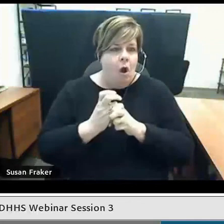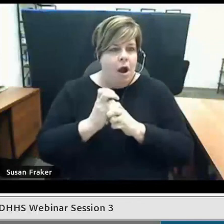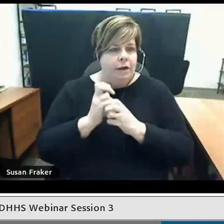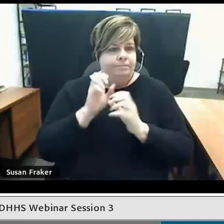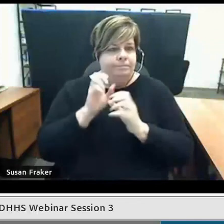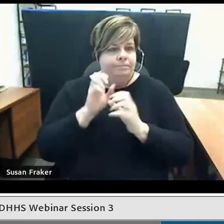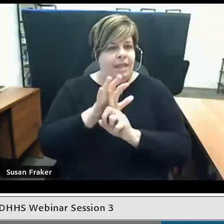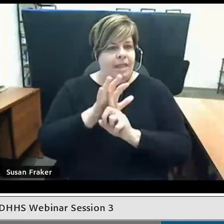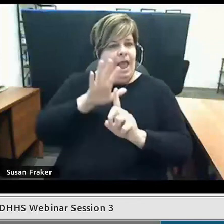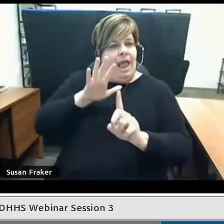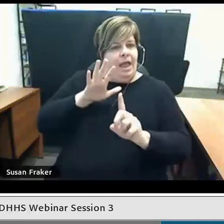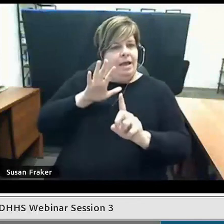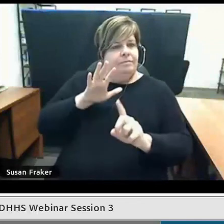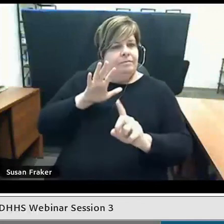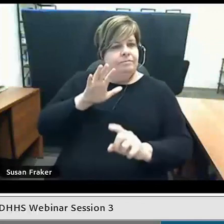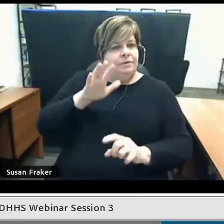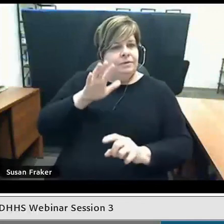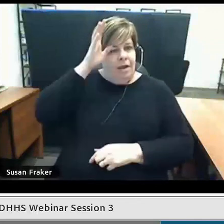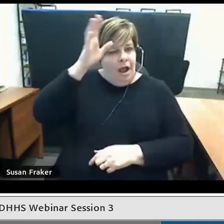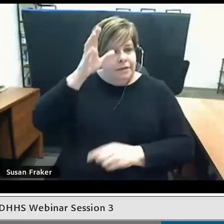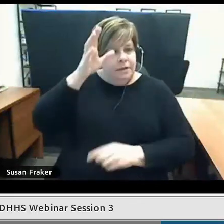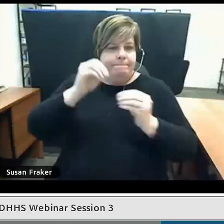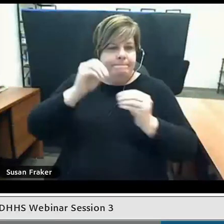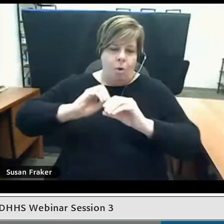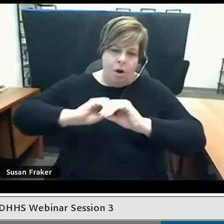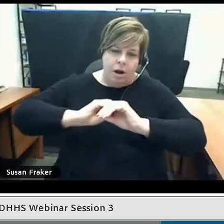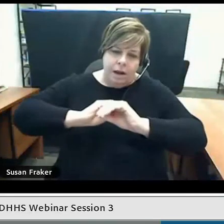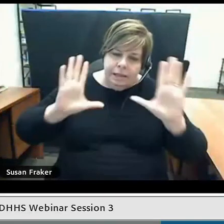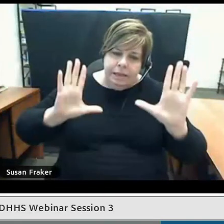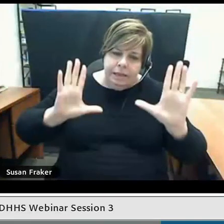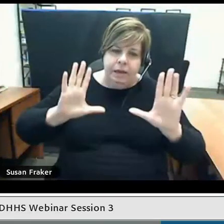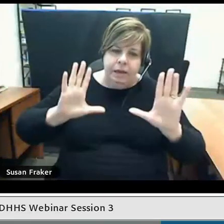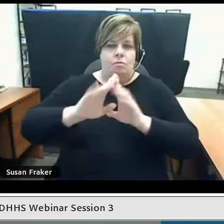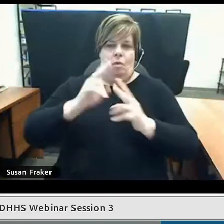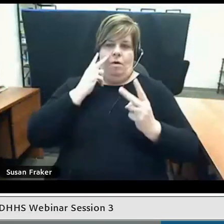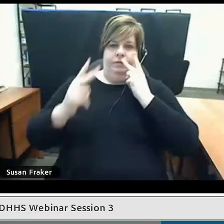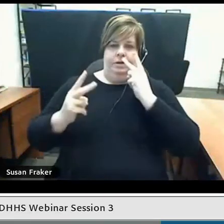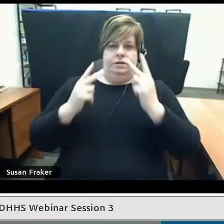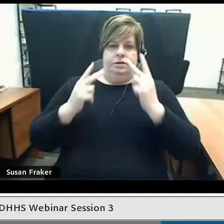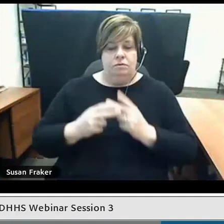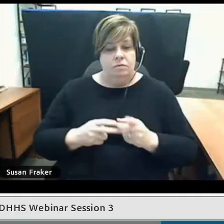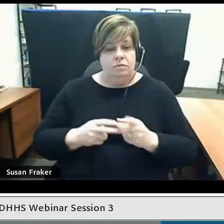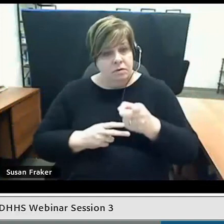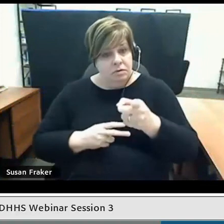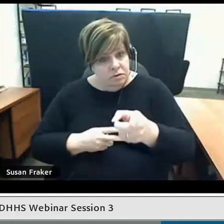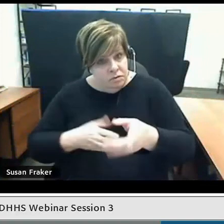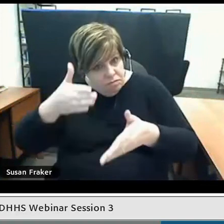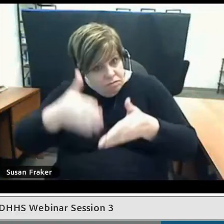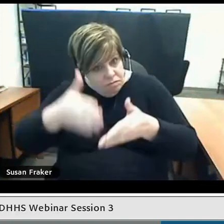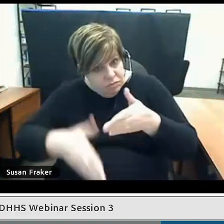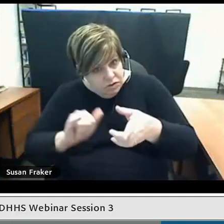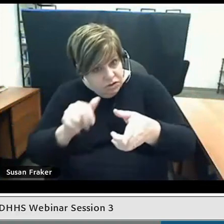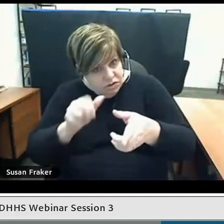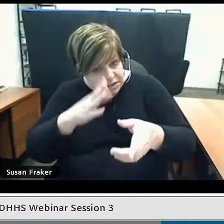the steps, much more concrete, just something fun to share with you. Jesse, do you want to wrap up for us?